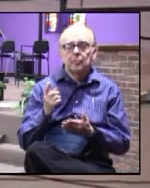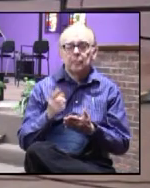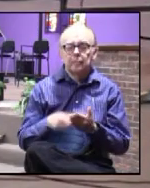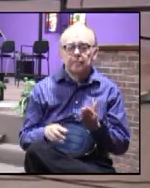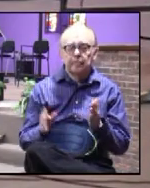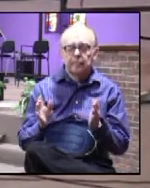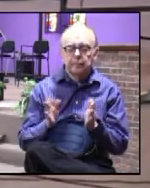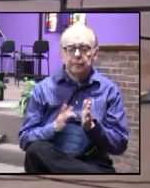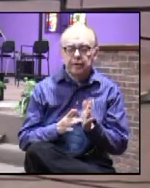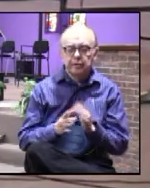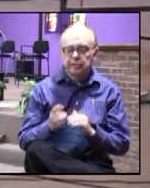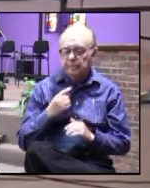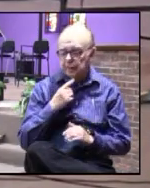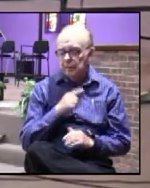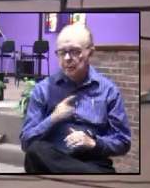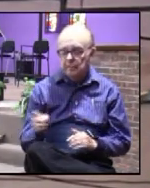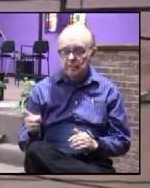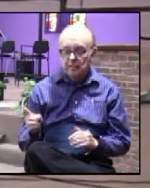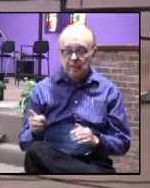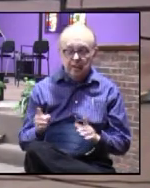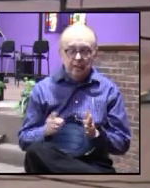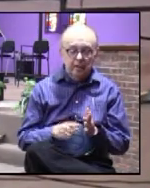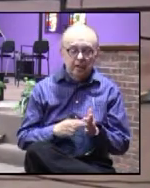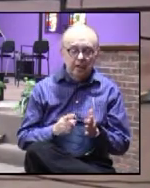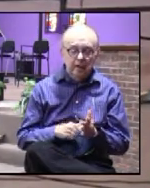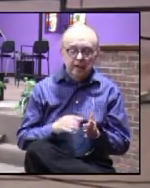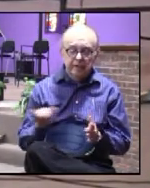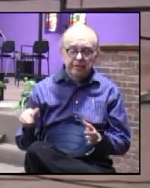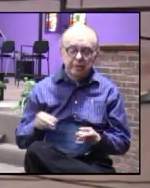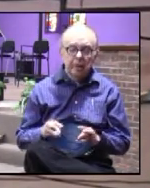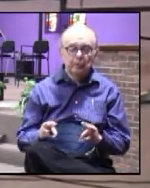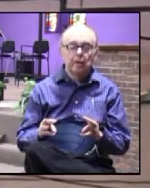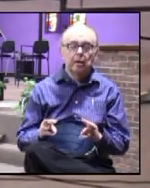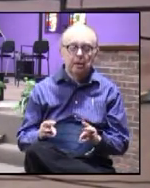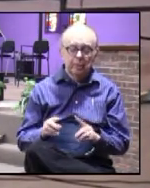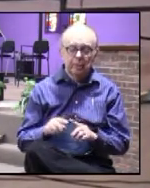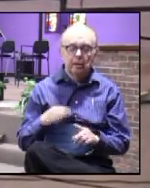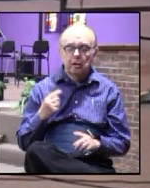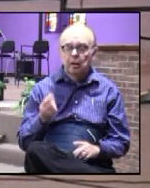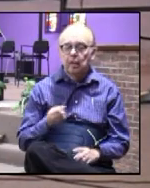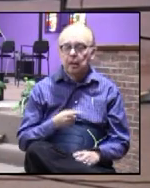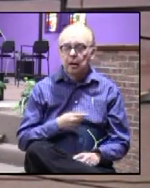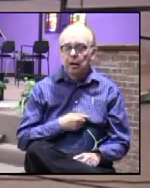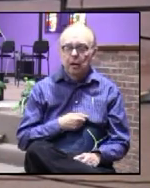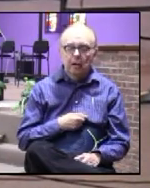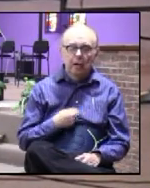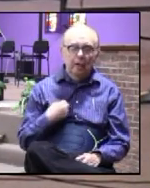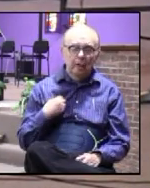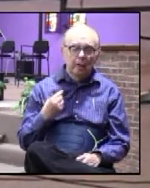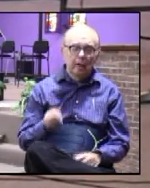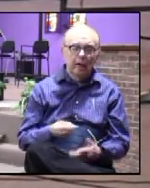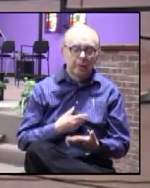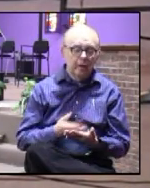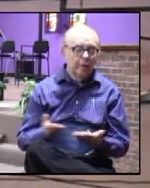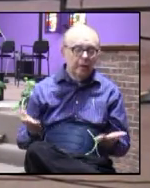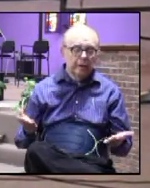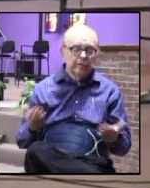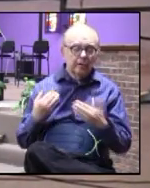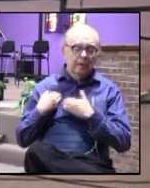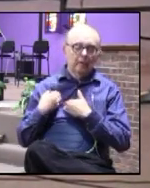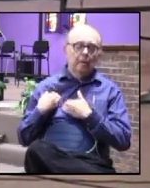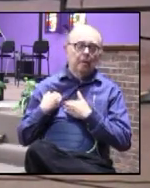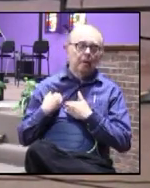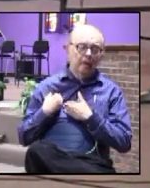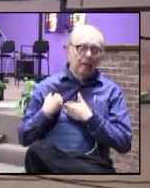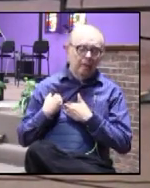saying to them, and sometimes in the same way to us, to them the law was really heavy. They